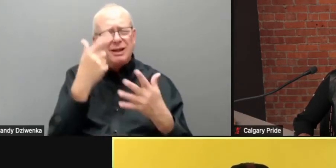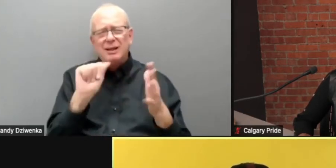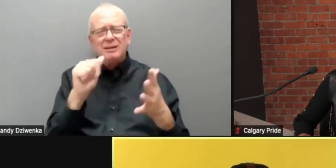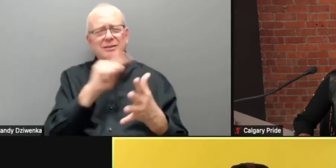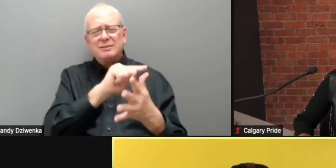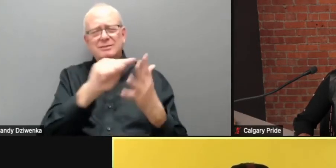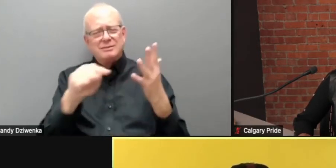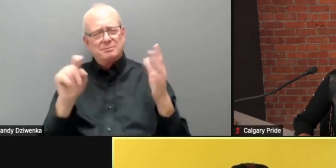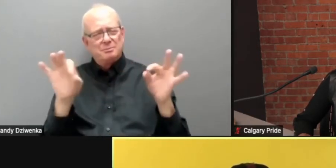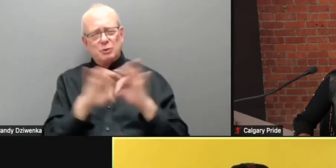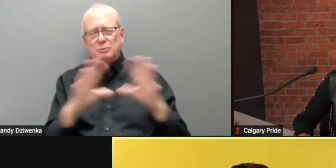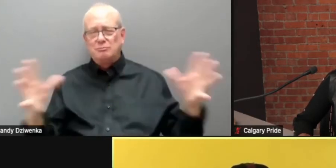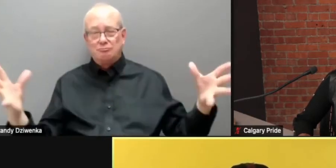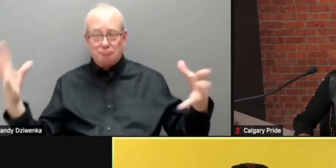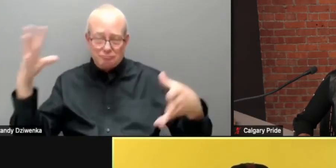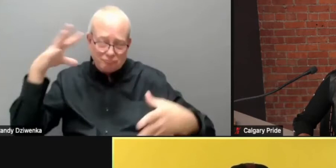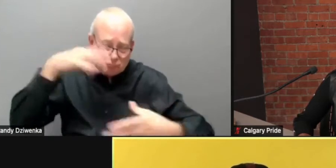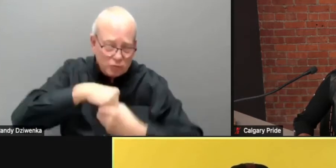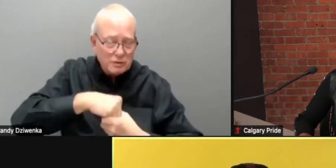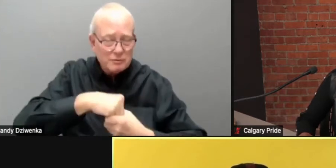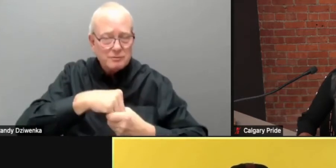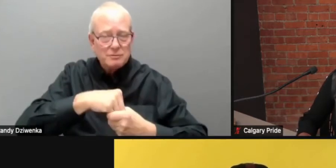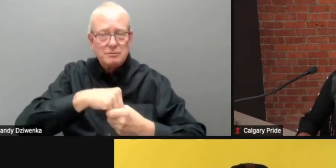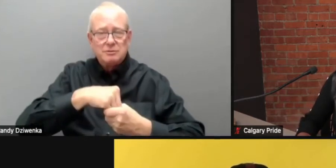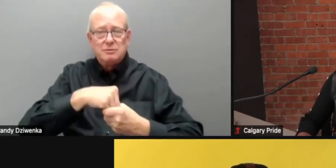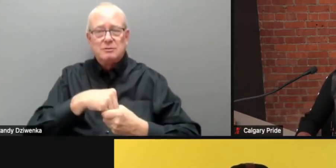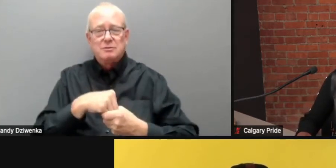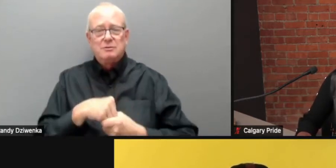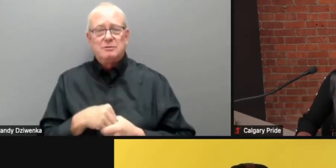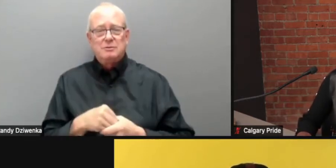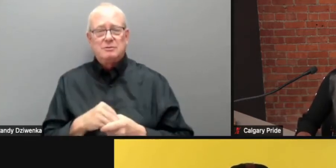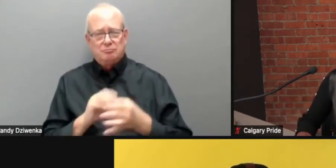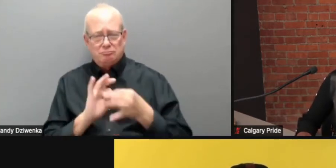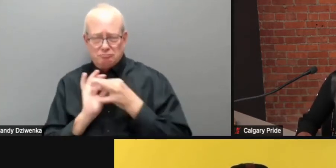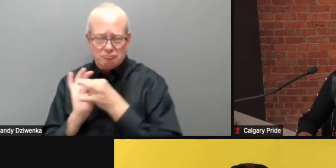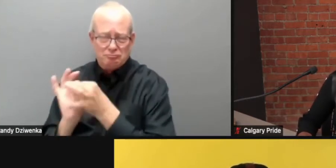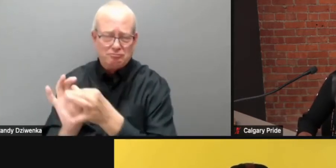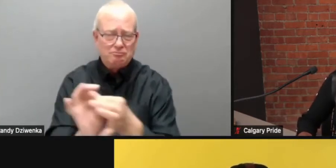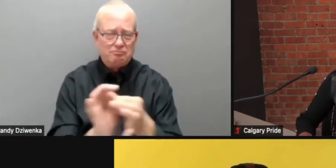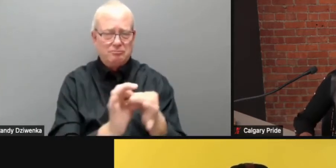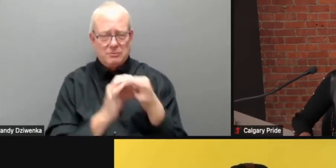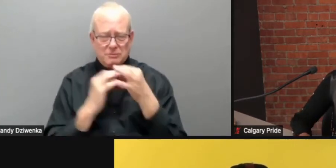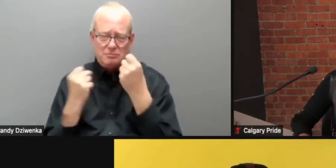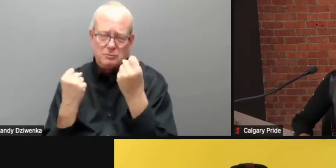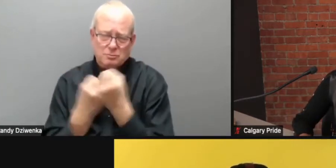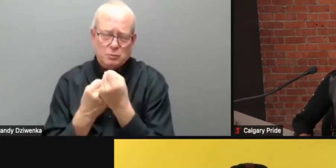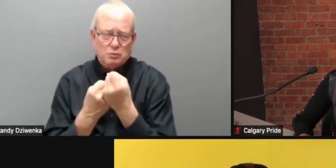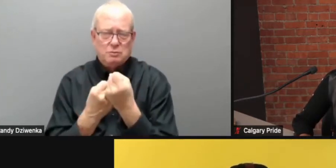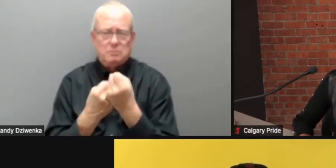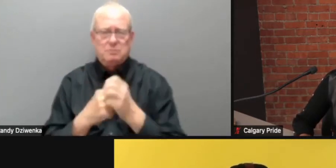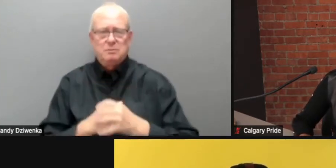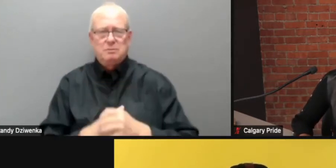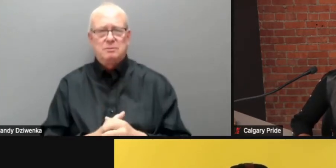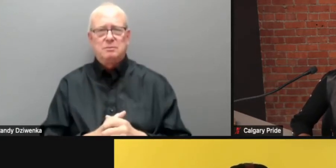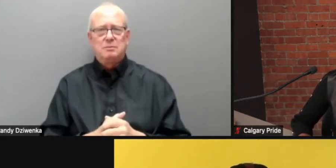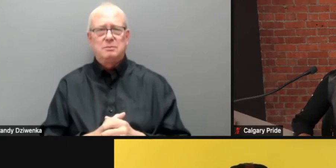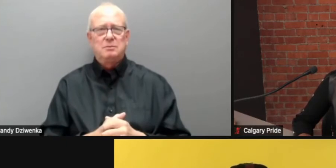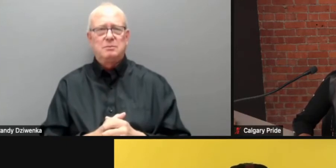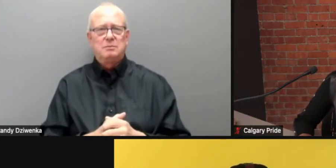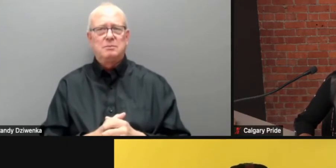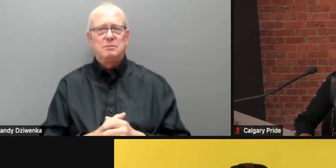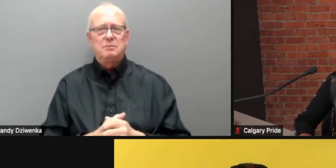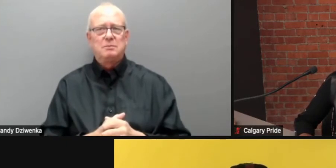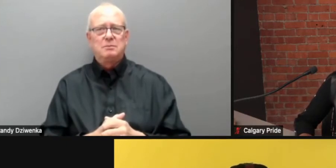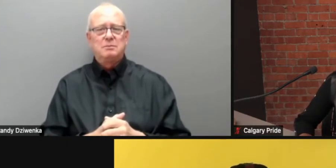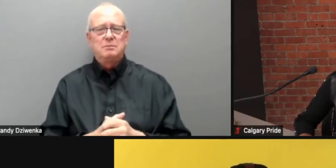very important thing which we need to do. And allies are also important in terms of creating action and moving and standing